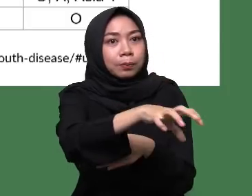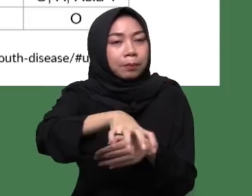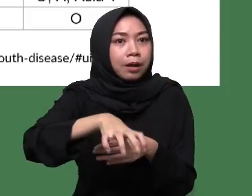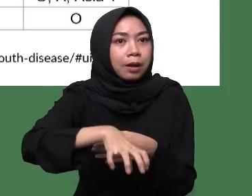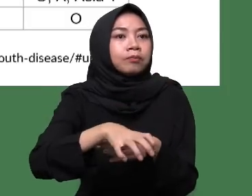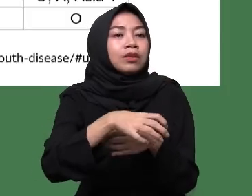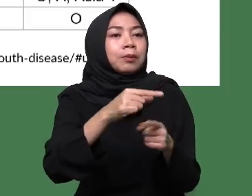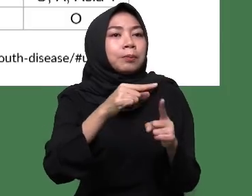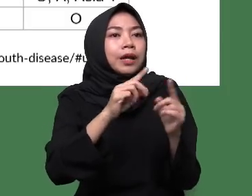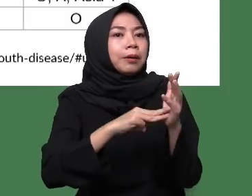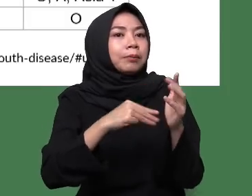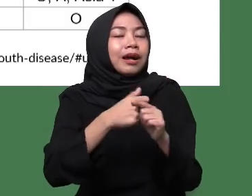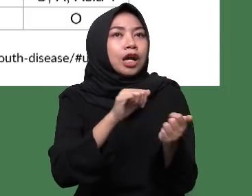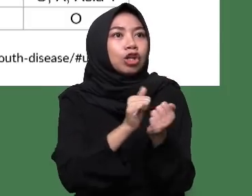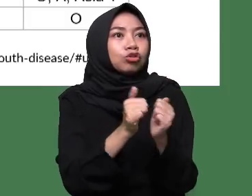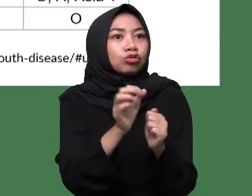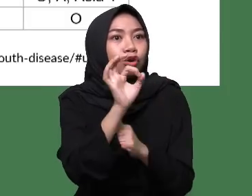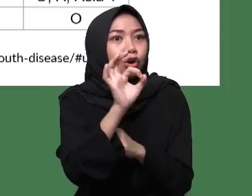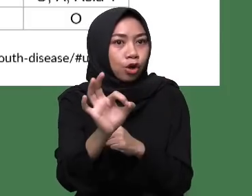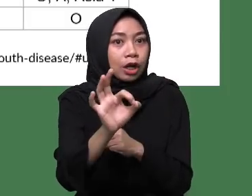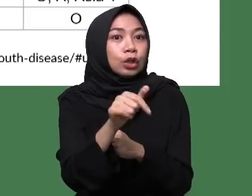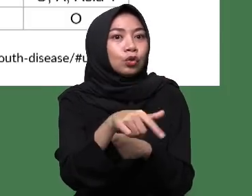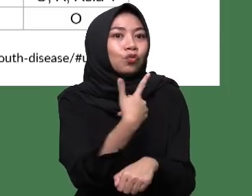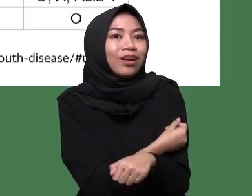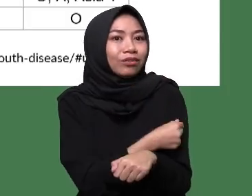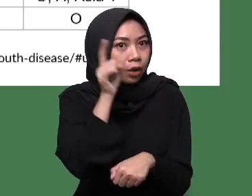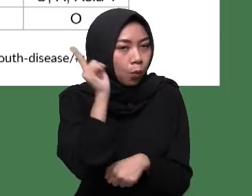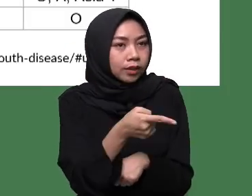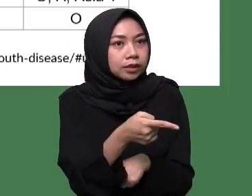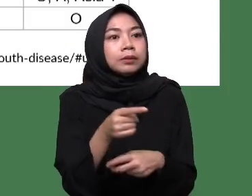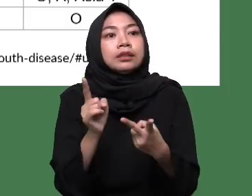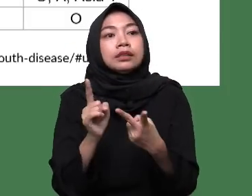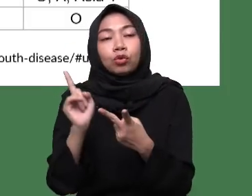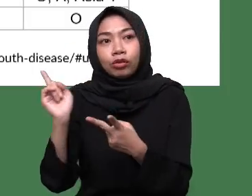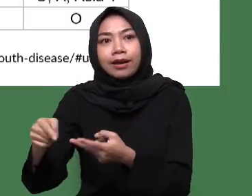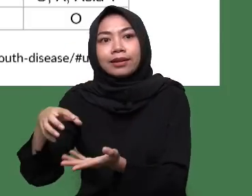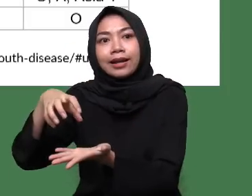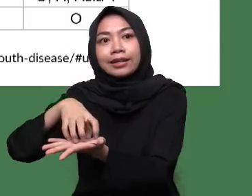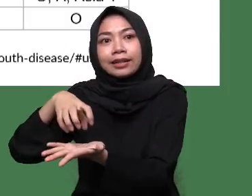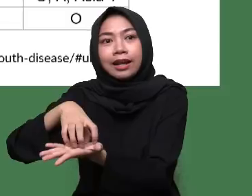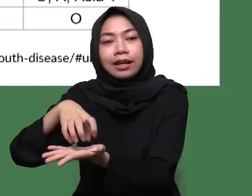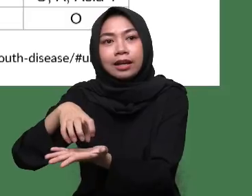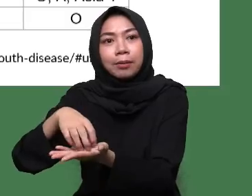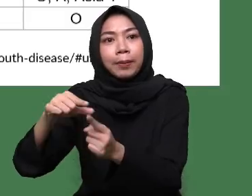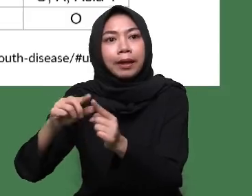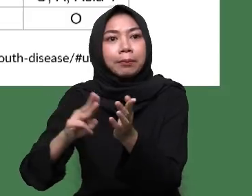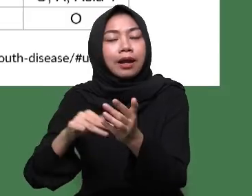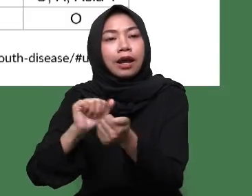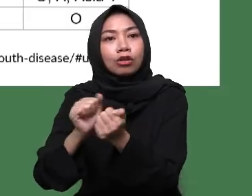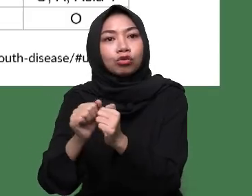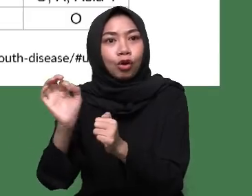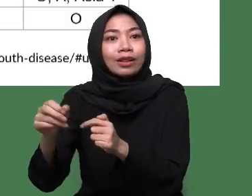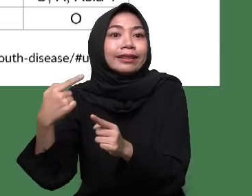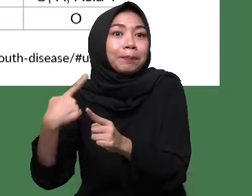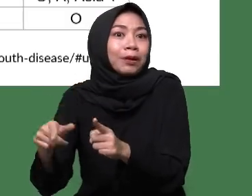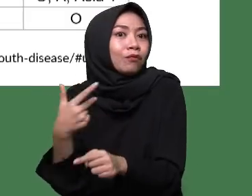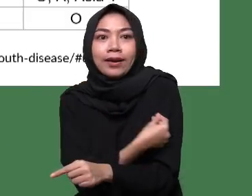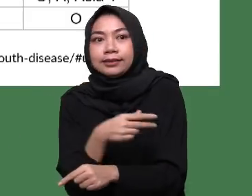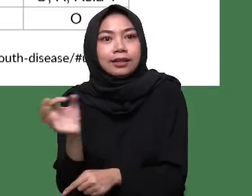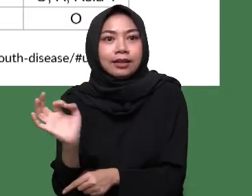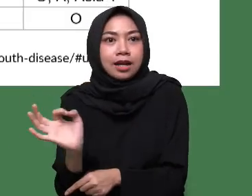zones where vaccination is mandatory and FMD-free zones where vaccination is not mandatory.